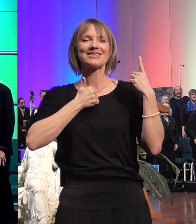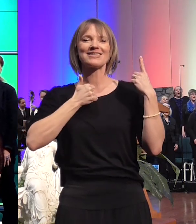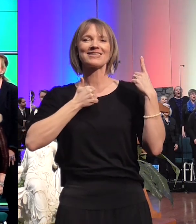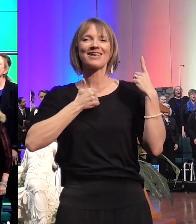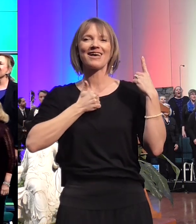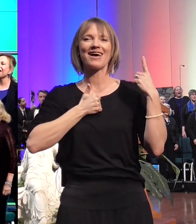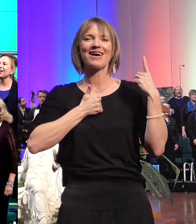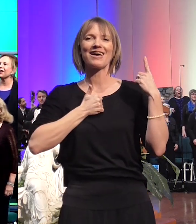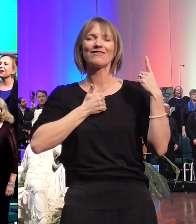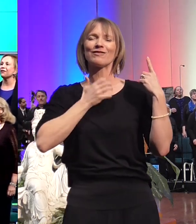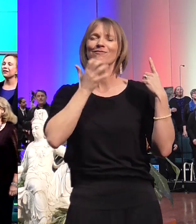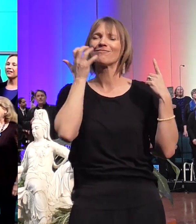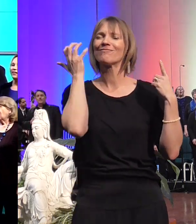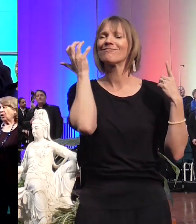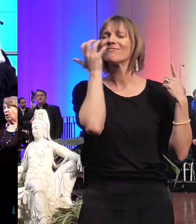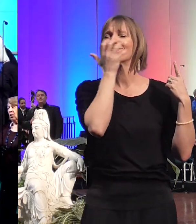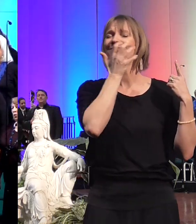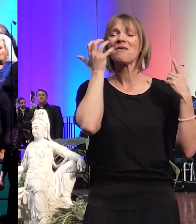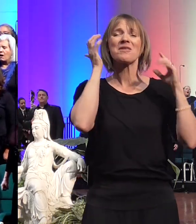myself,